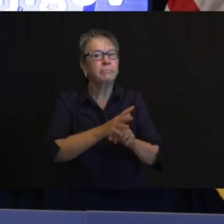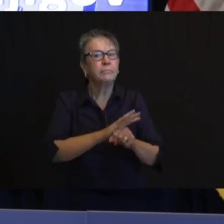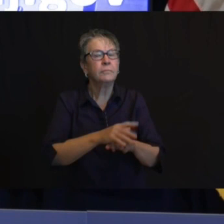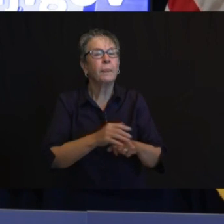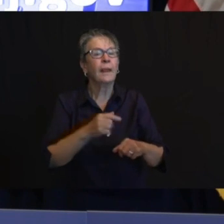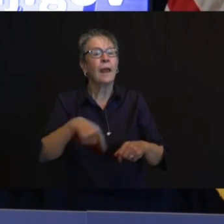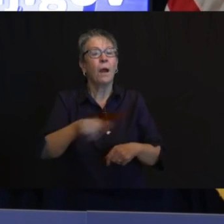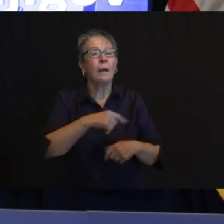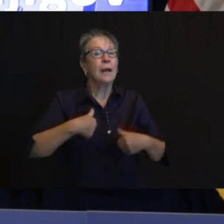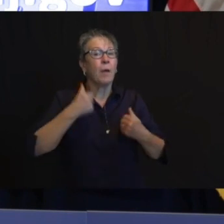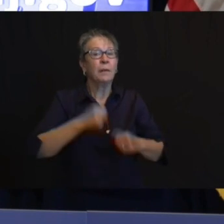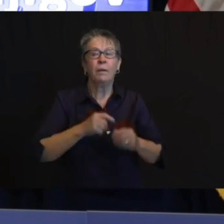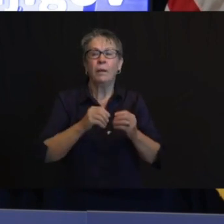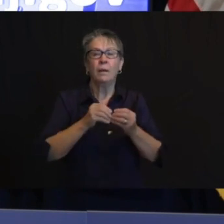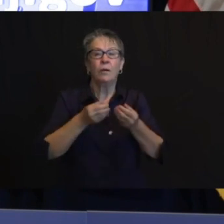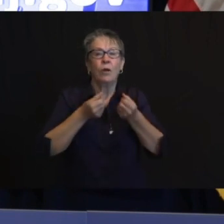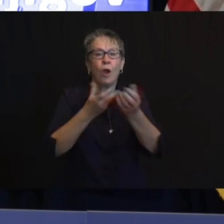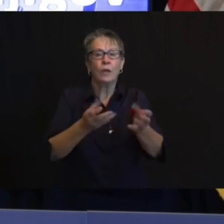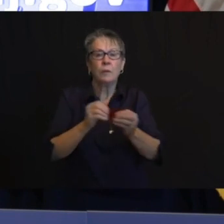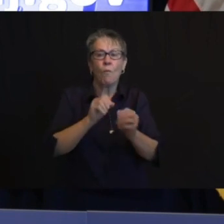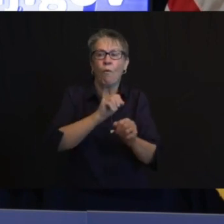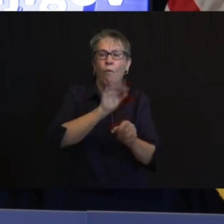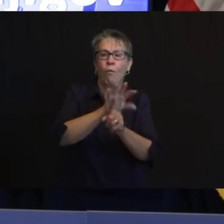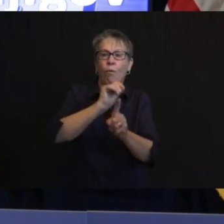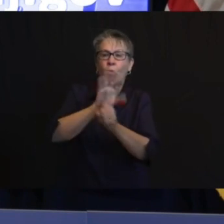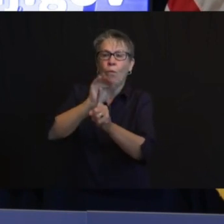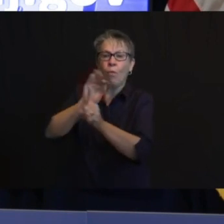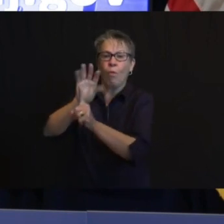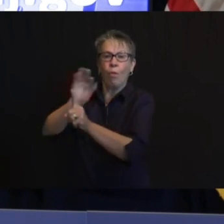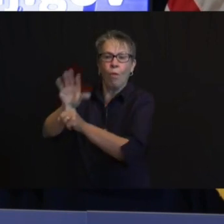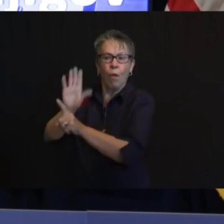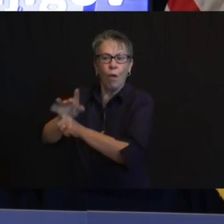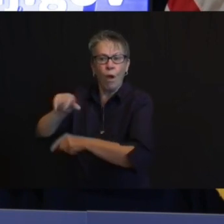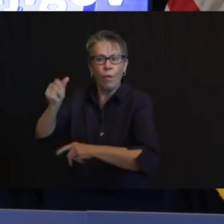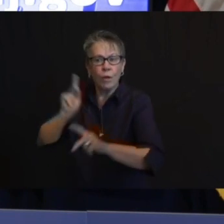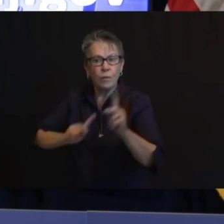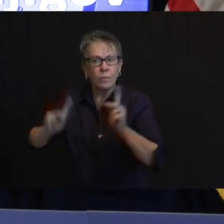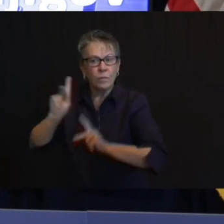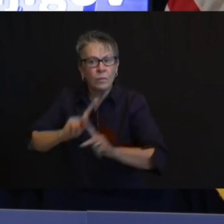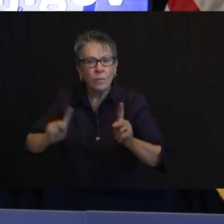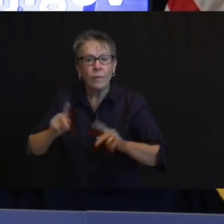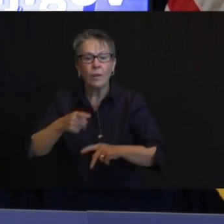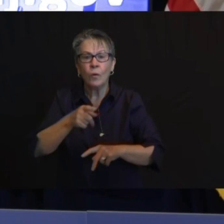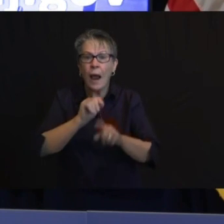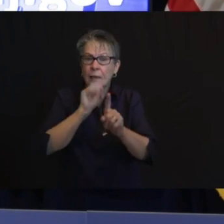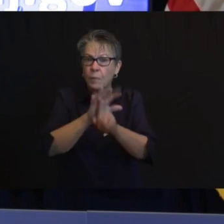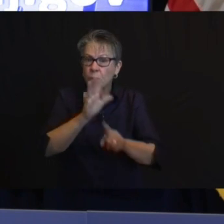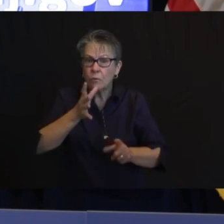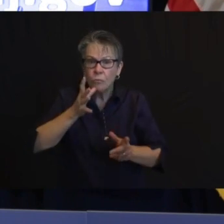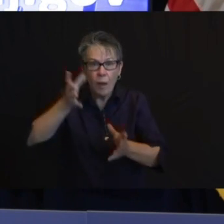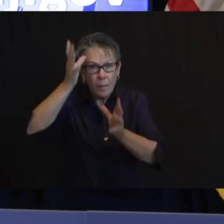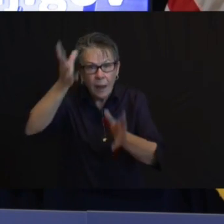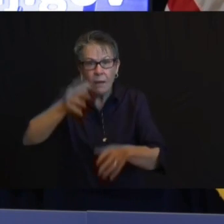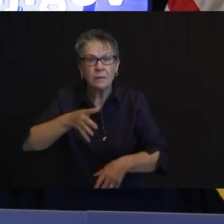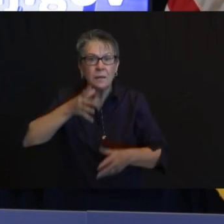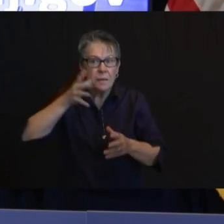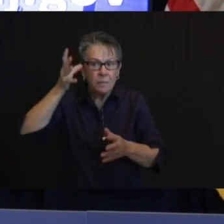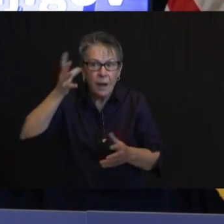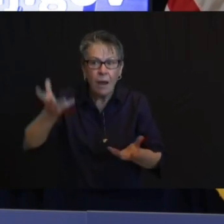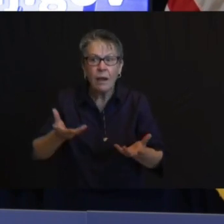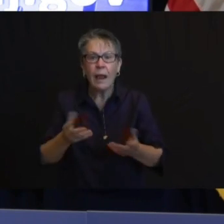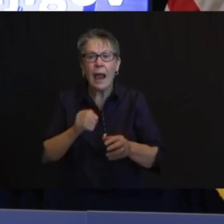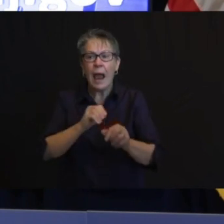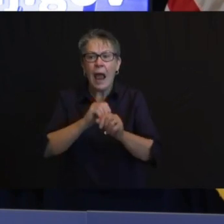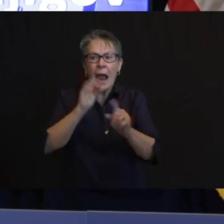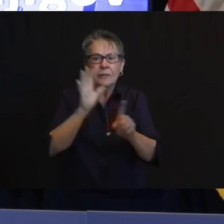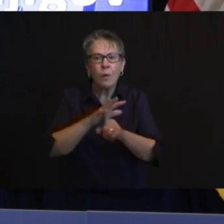vulnerable loved ones, your grandmother, your grandfather, a vulnerable older neighbor.